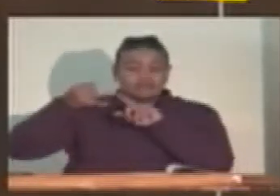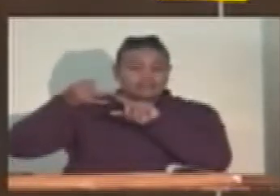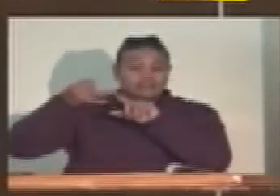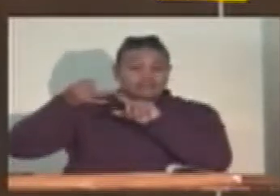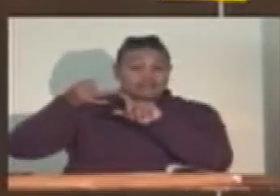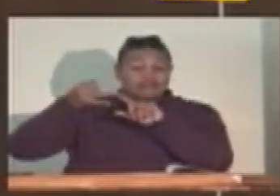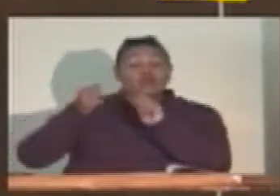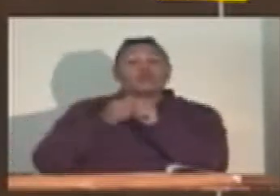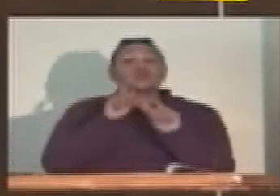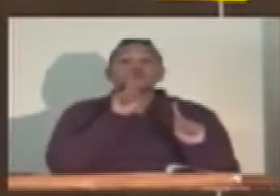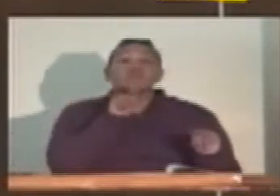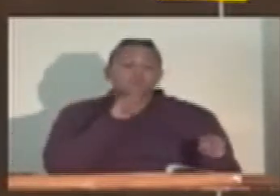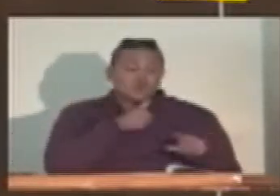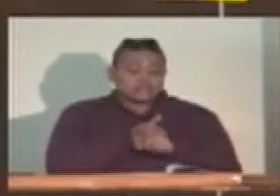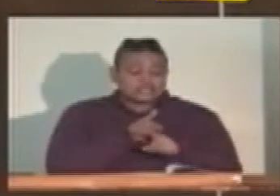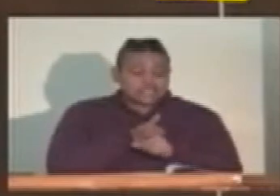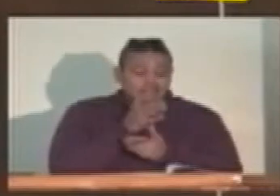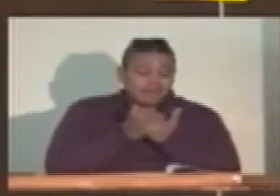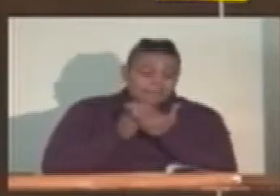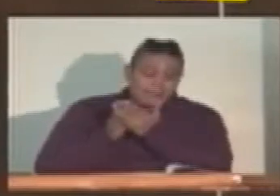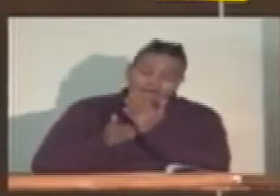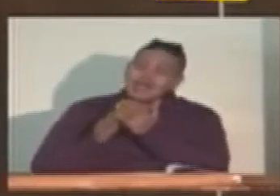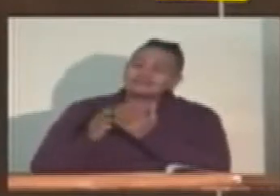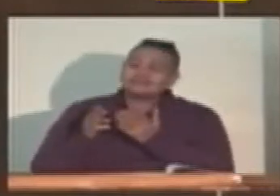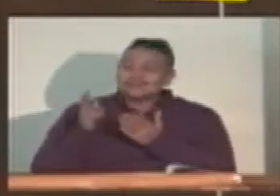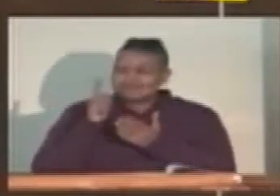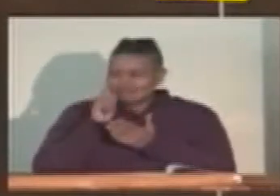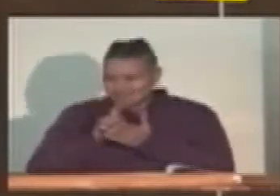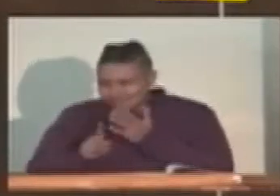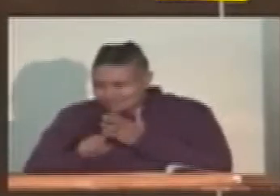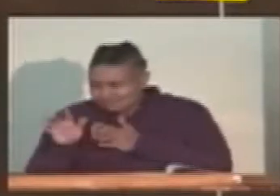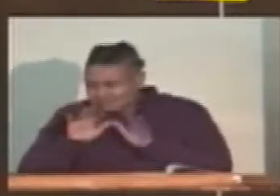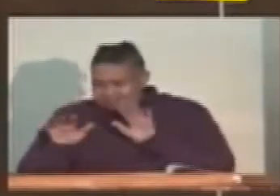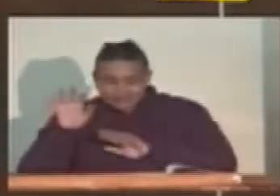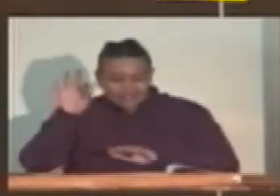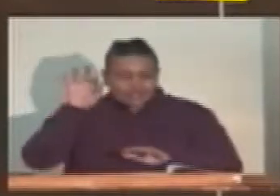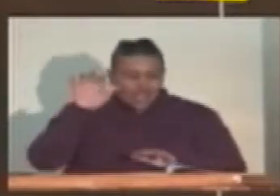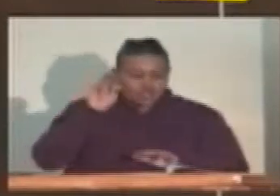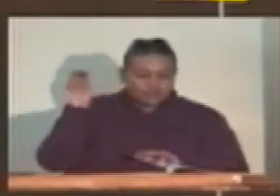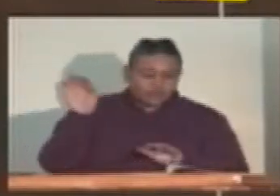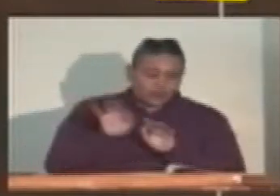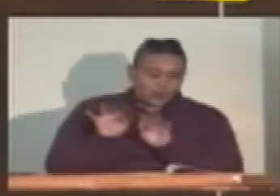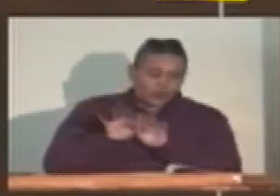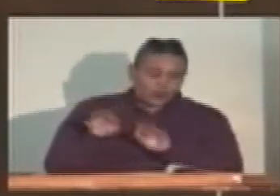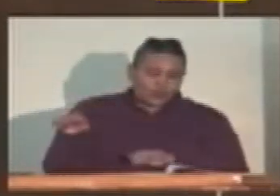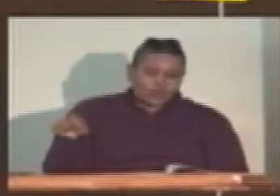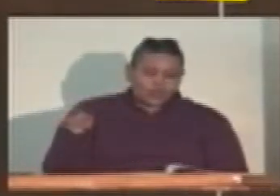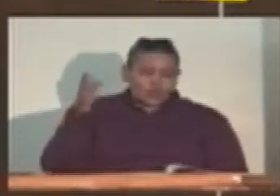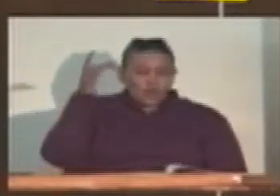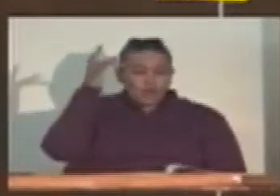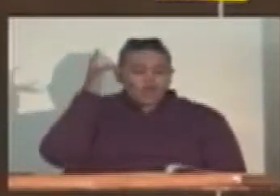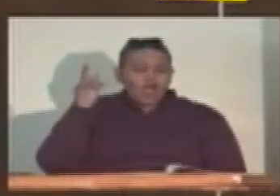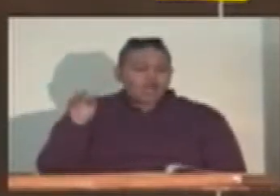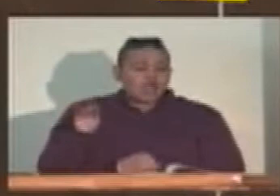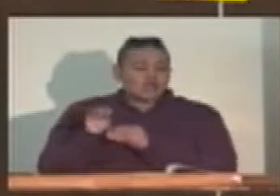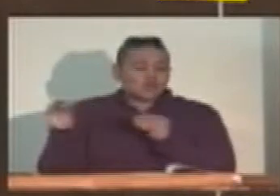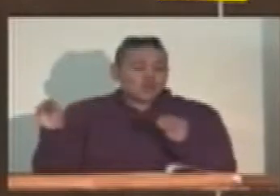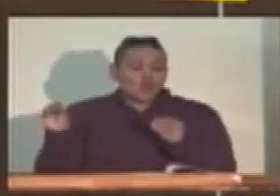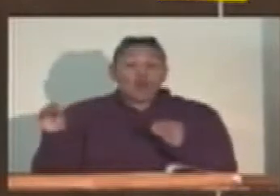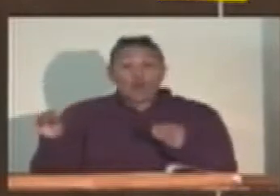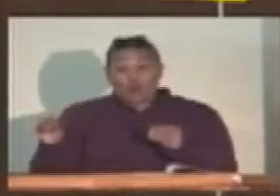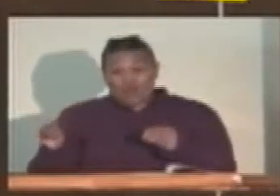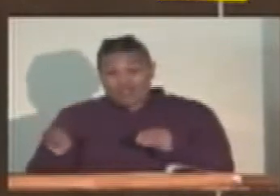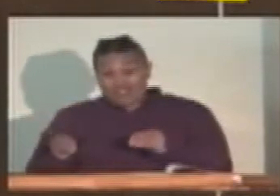a report parts inventory of $900 million, why isn't there enough spare parts